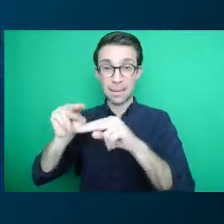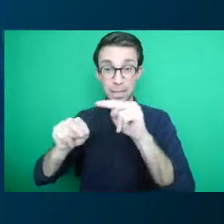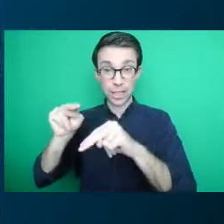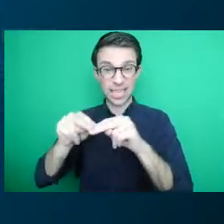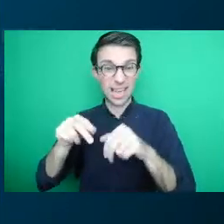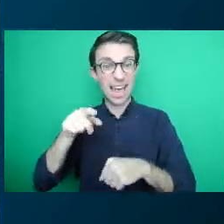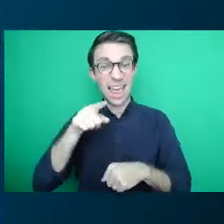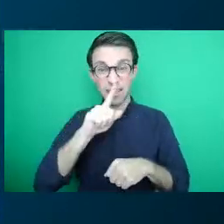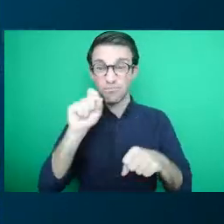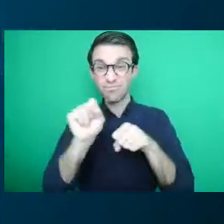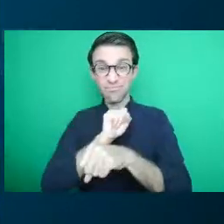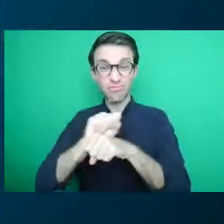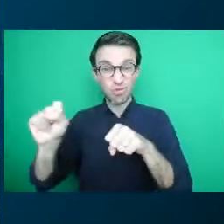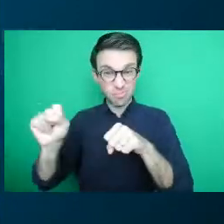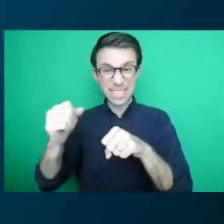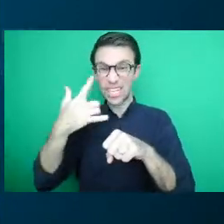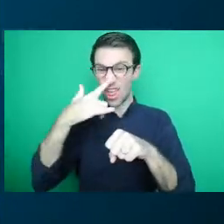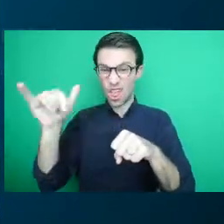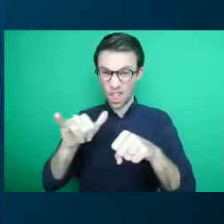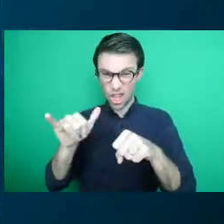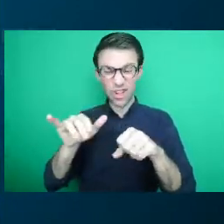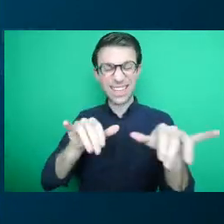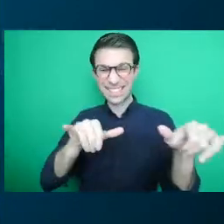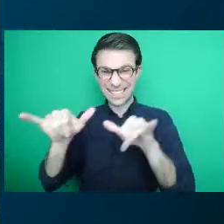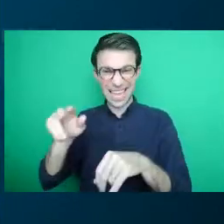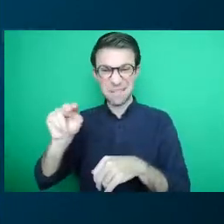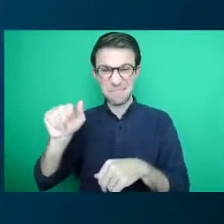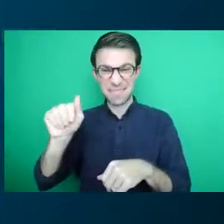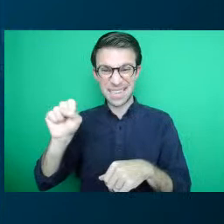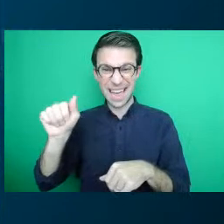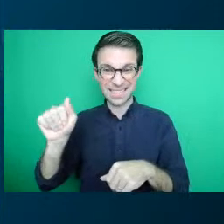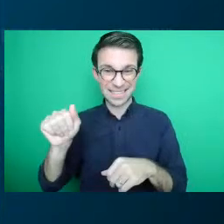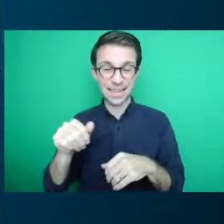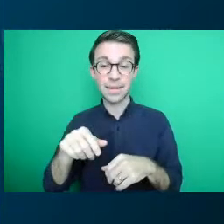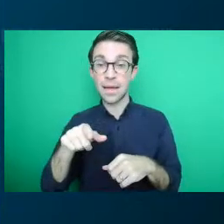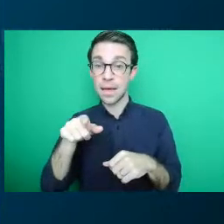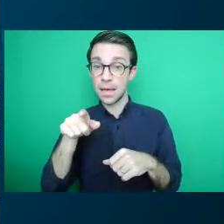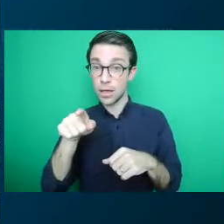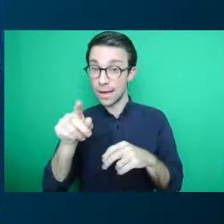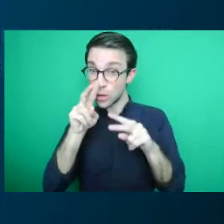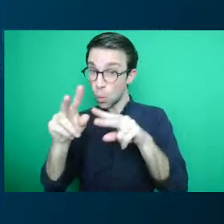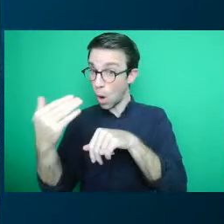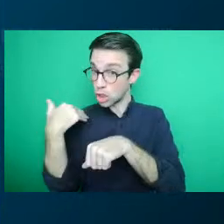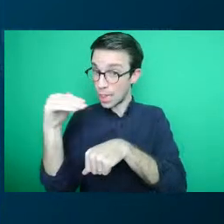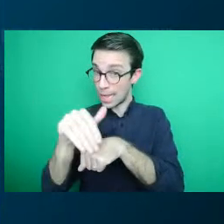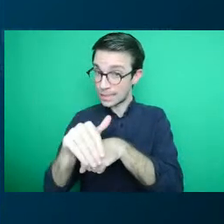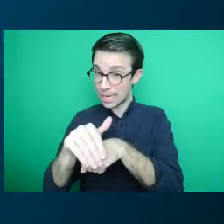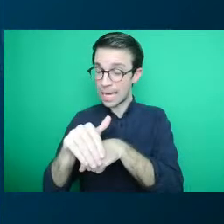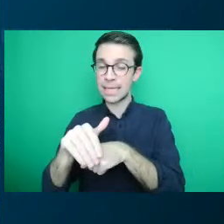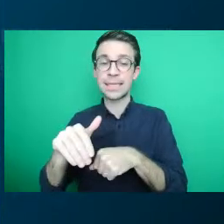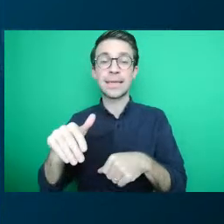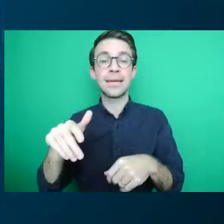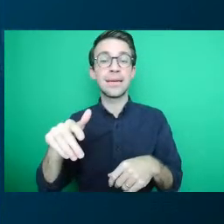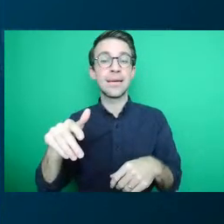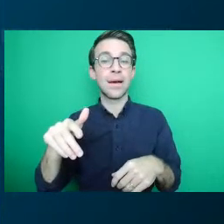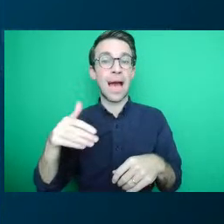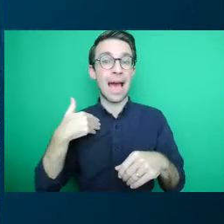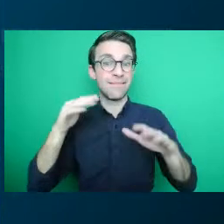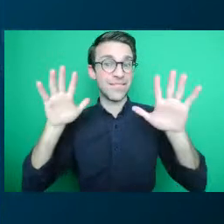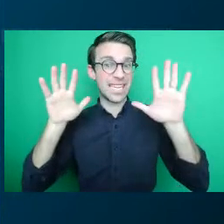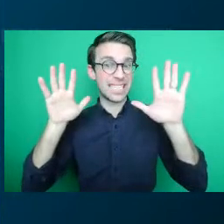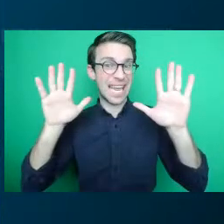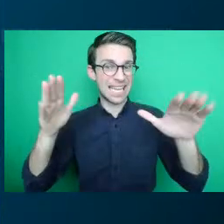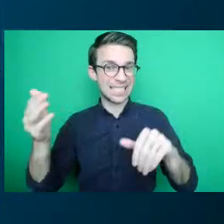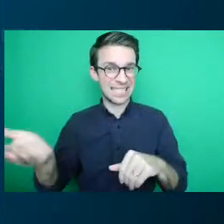real Vehicle Assembly Building out at NASA. If you were watching the Virtual Astronomy Live yesterday, we had a fantastic guest, an engineer